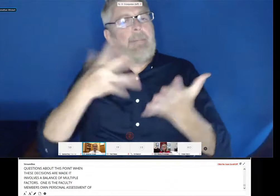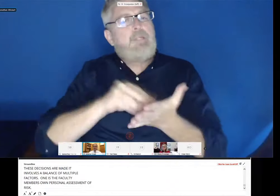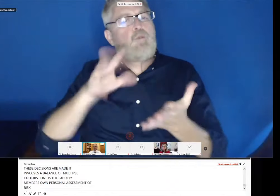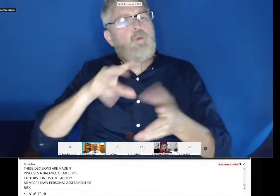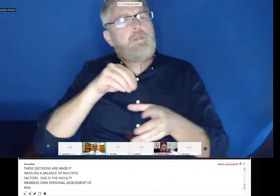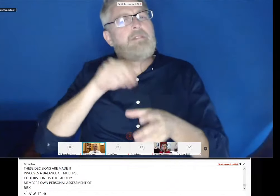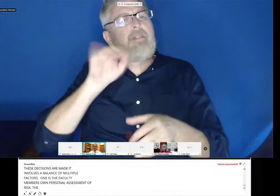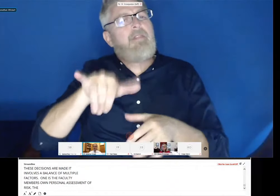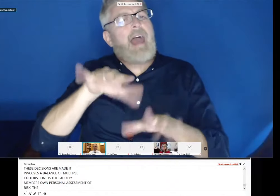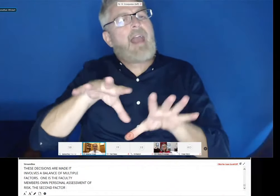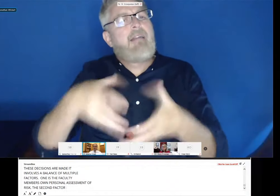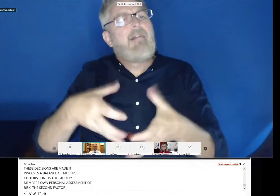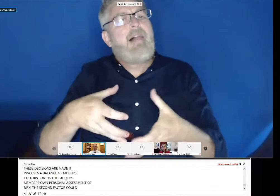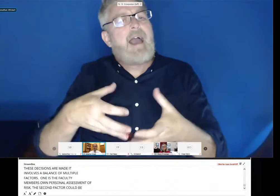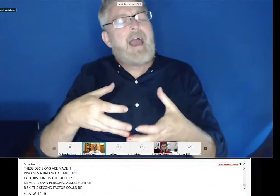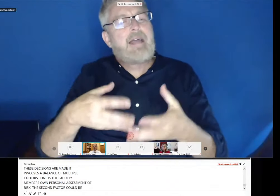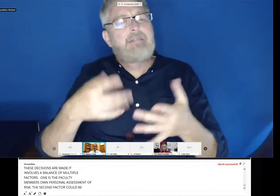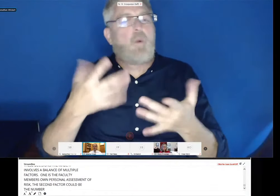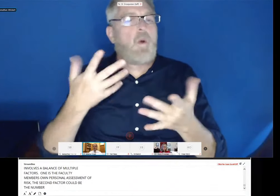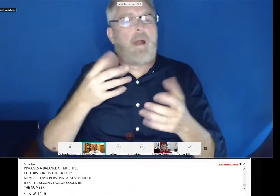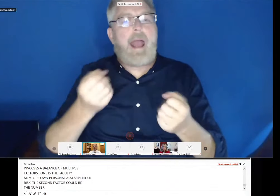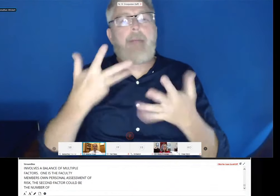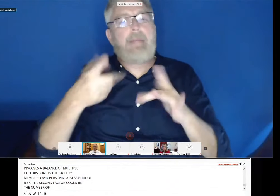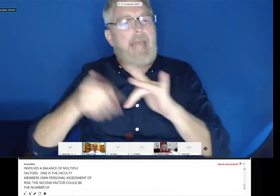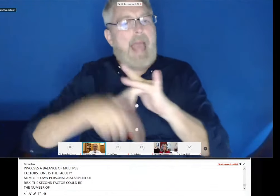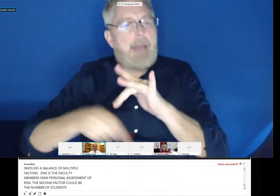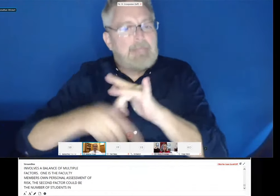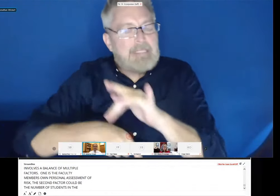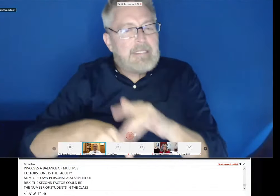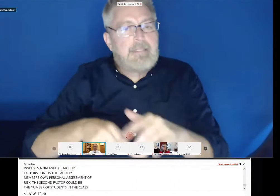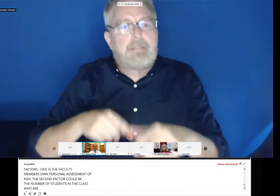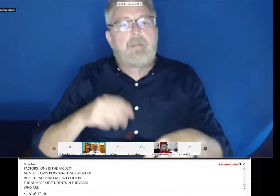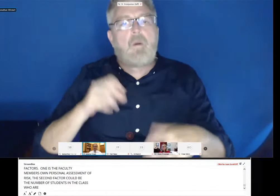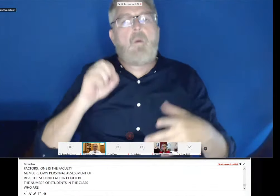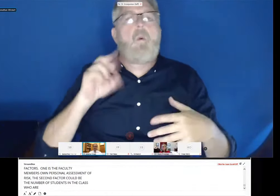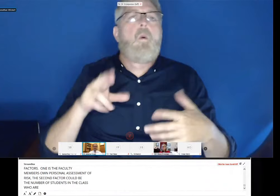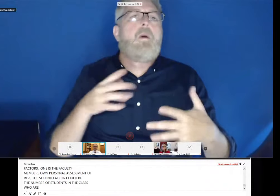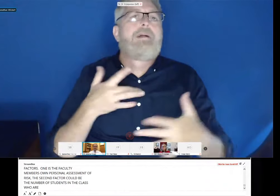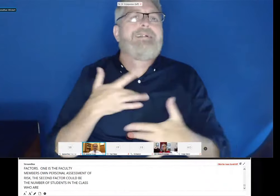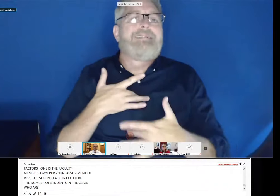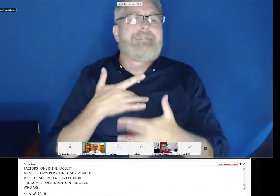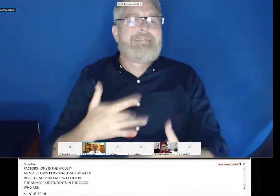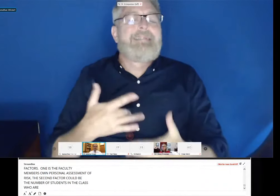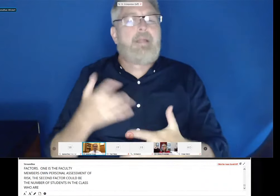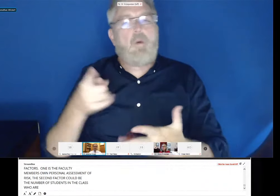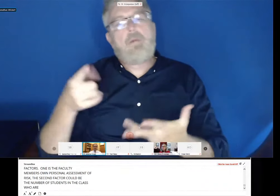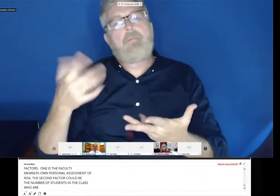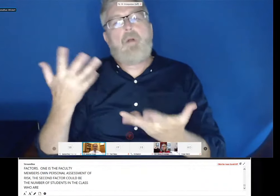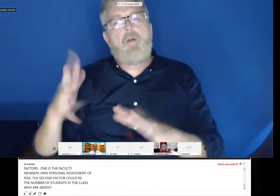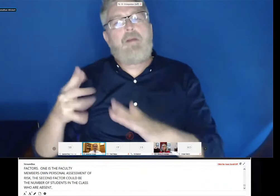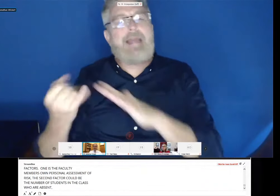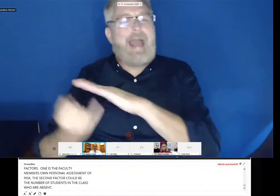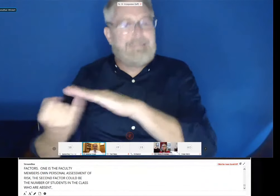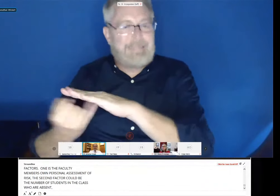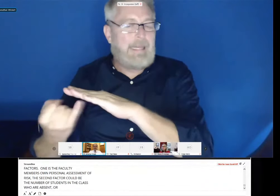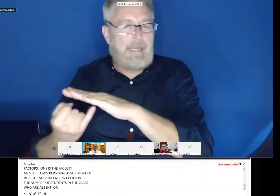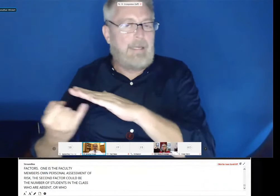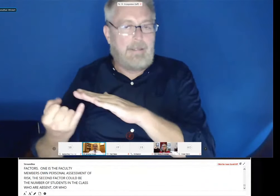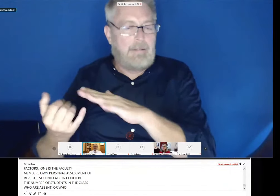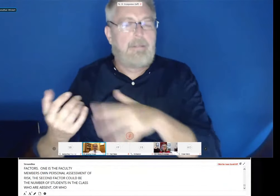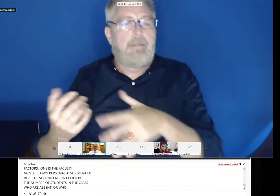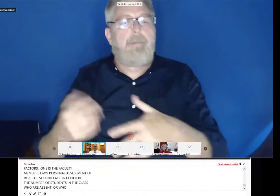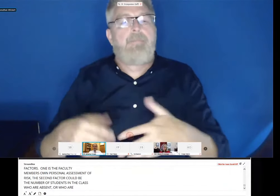in the class who are absent or who are known to be in isolation or